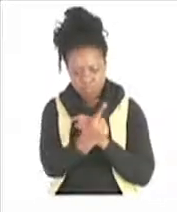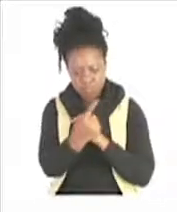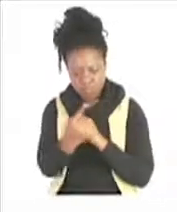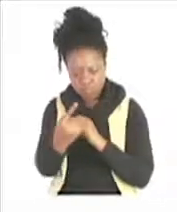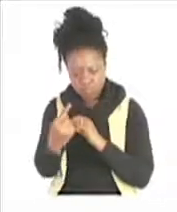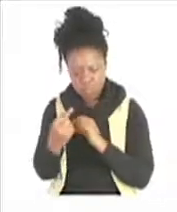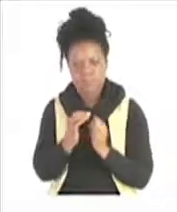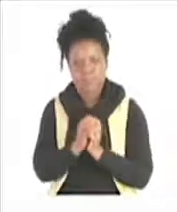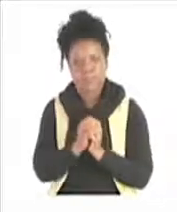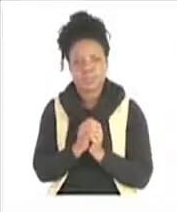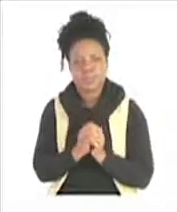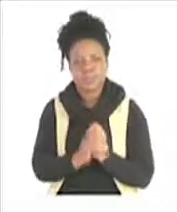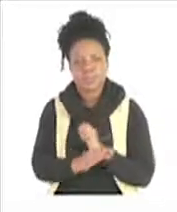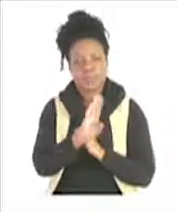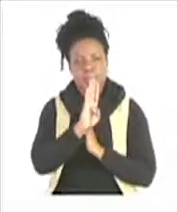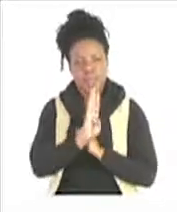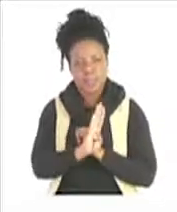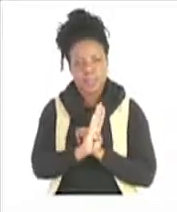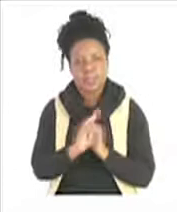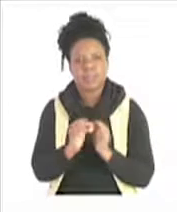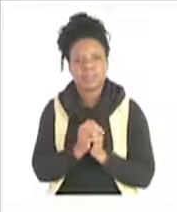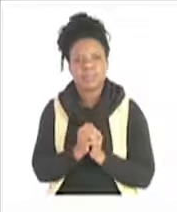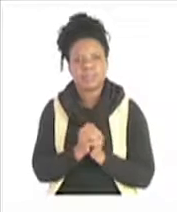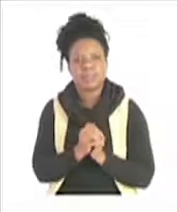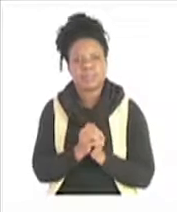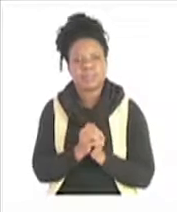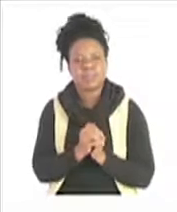try example B.